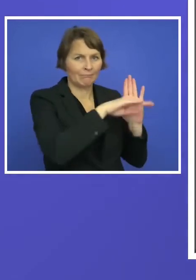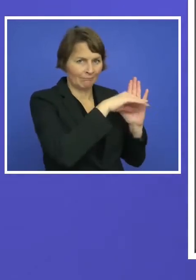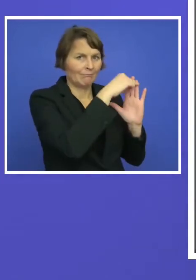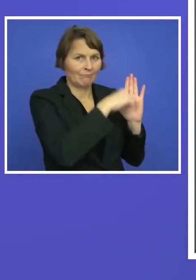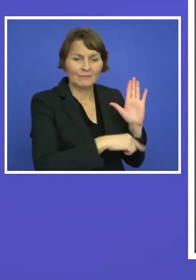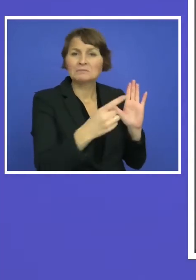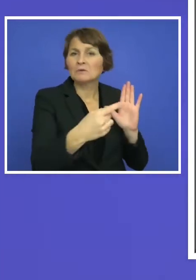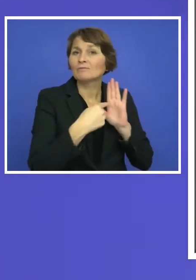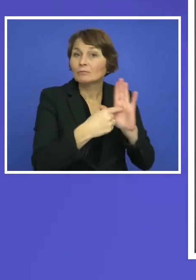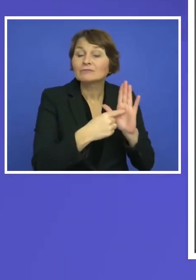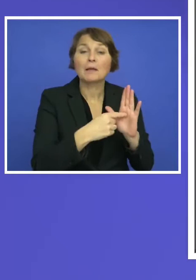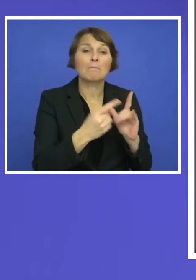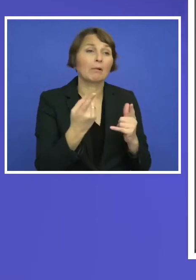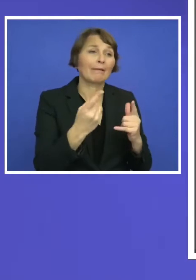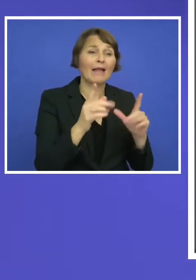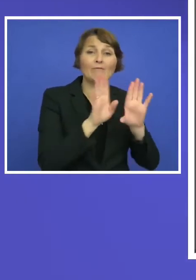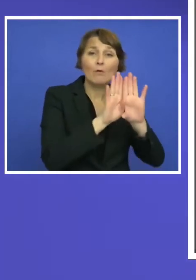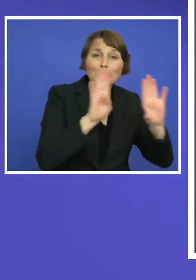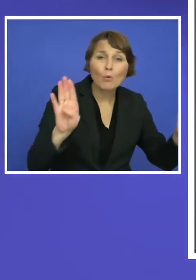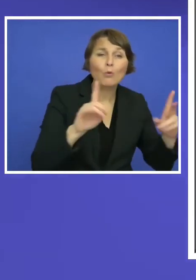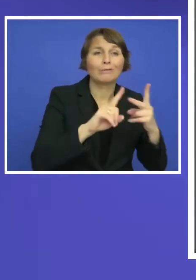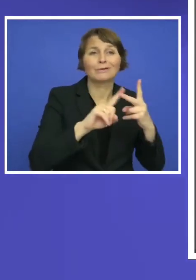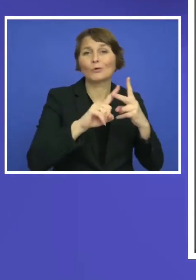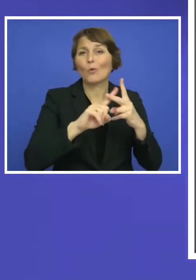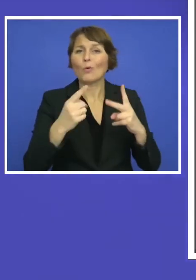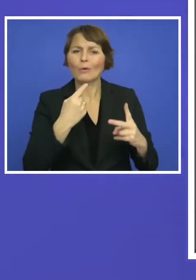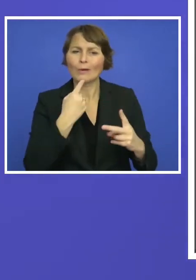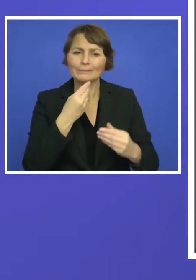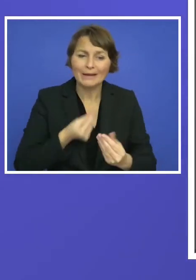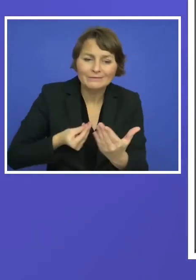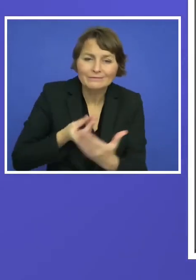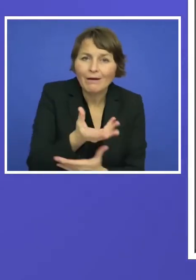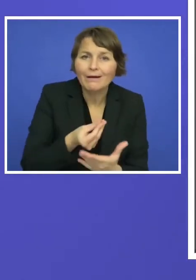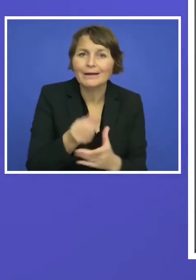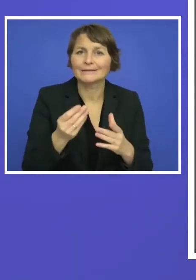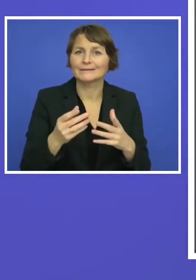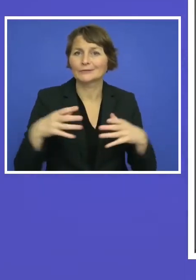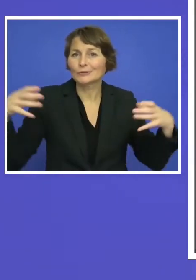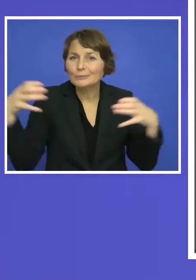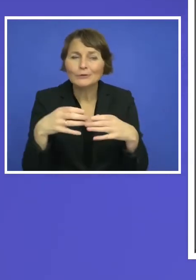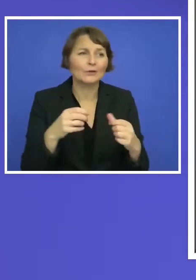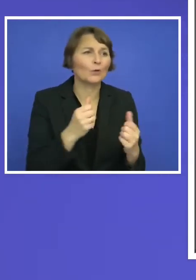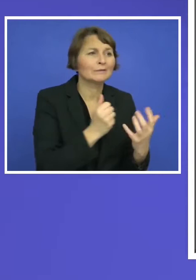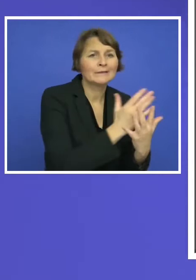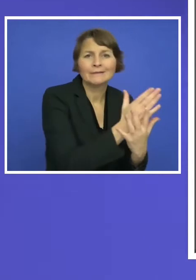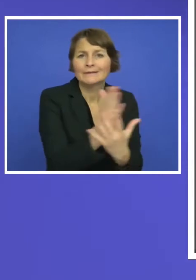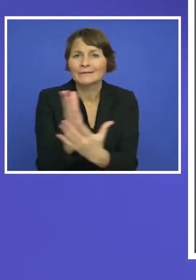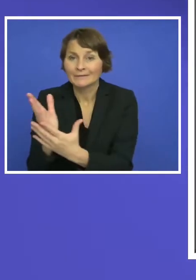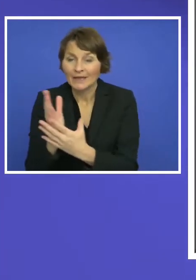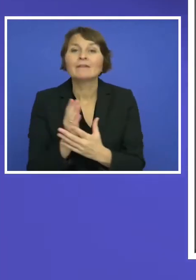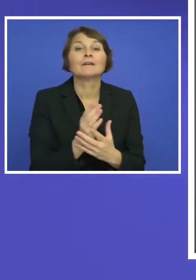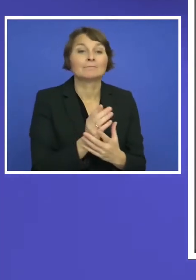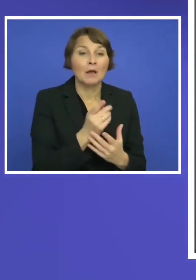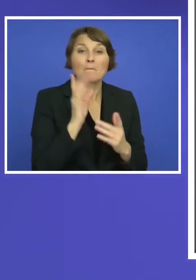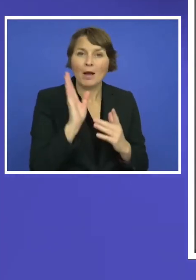advisory boards, working groups, and other similar bodies, as well as municipal boards, committees, and intermunicipal cooperation